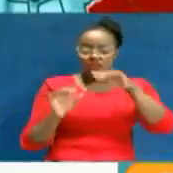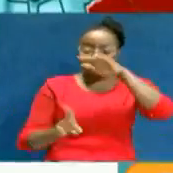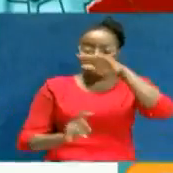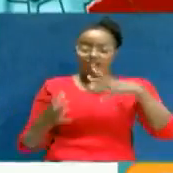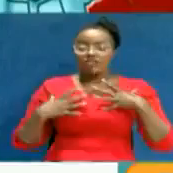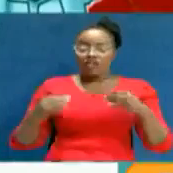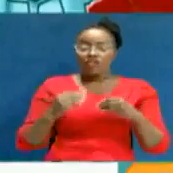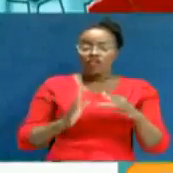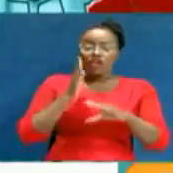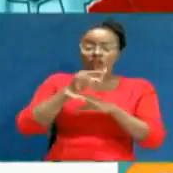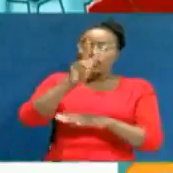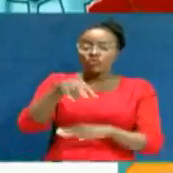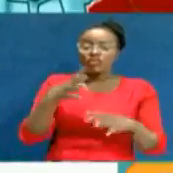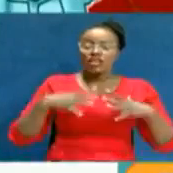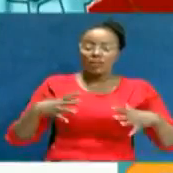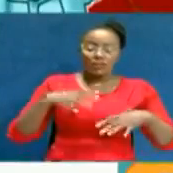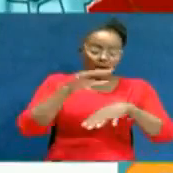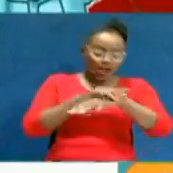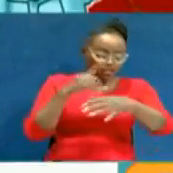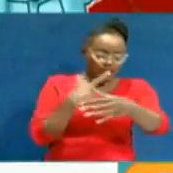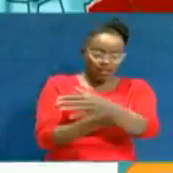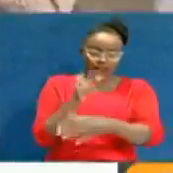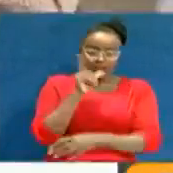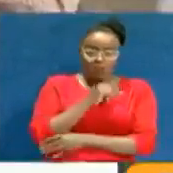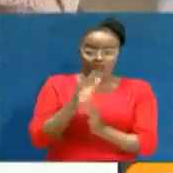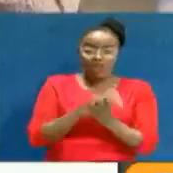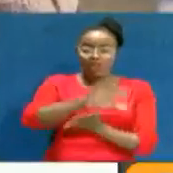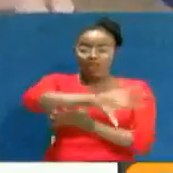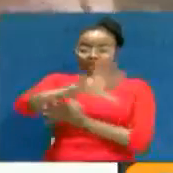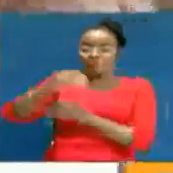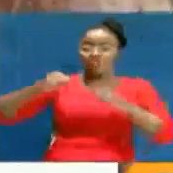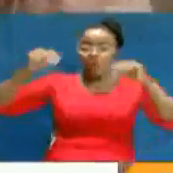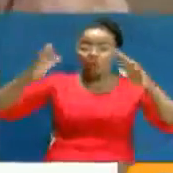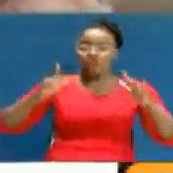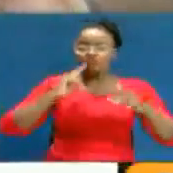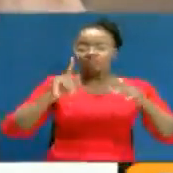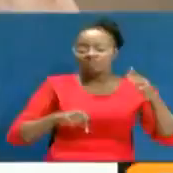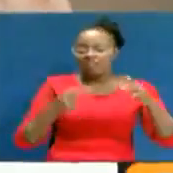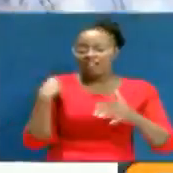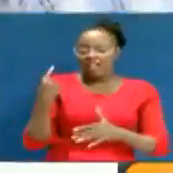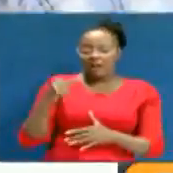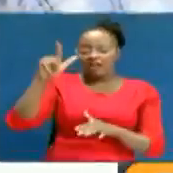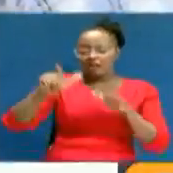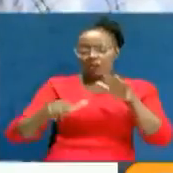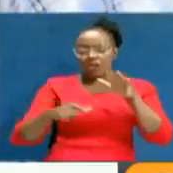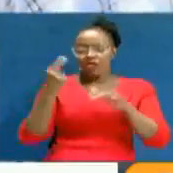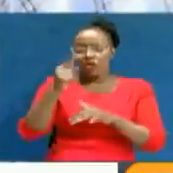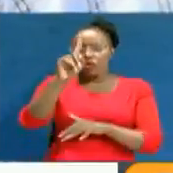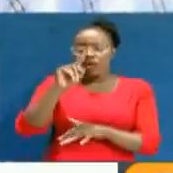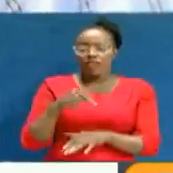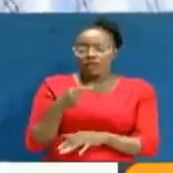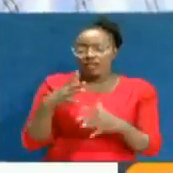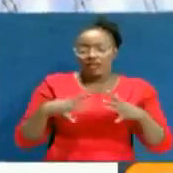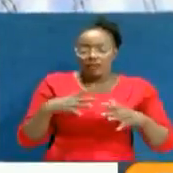Health, just over 2,000 residents have received the jab. County officials, however, putting the figure even lower at just over